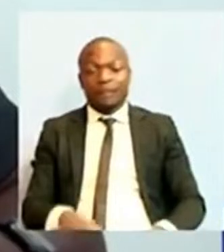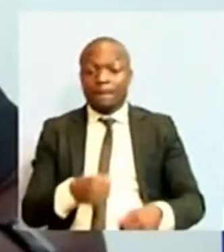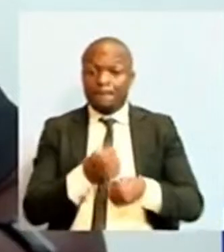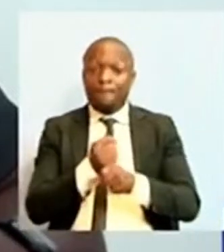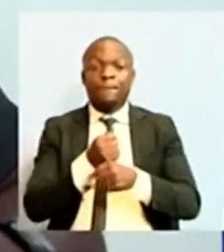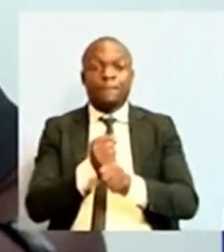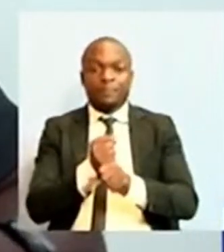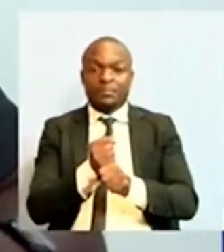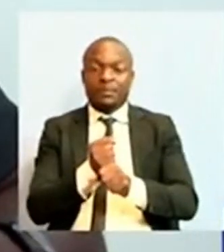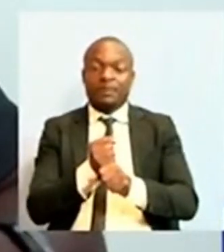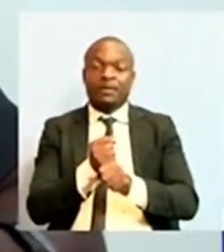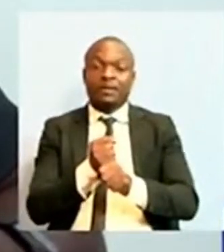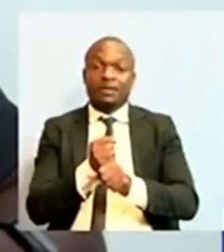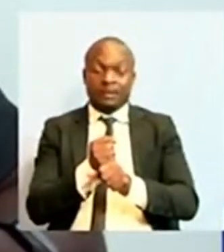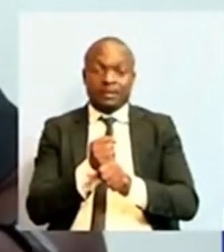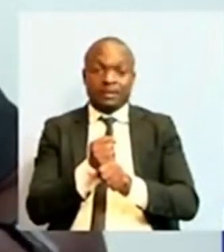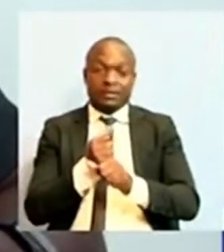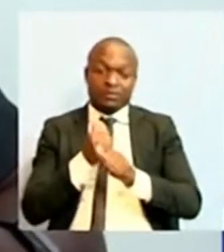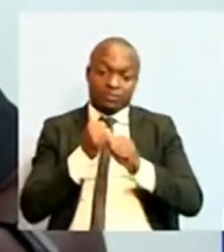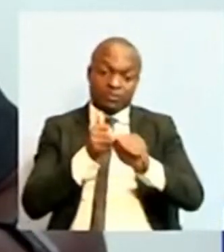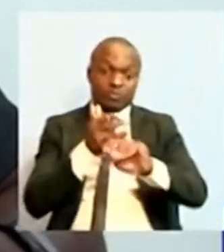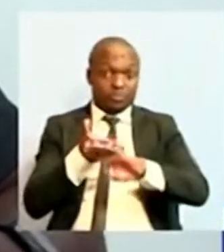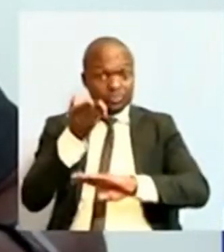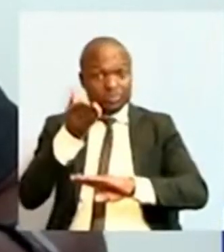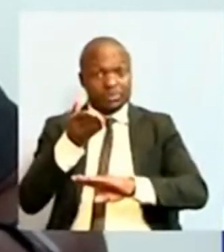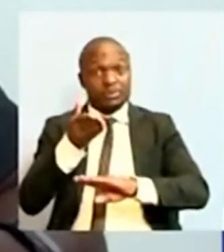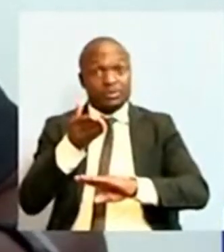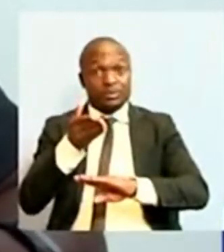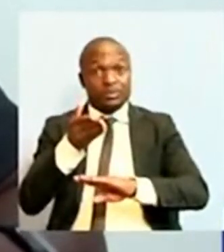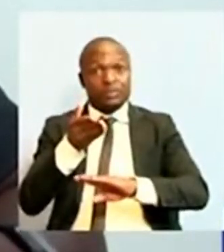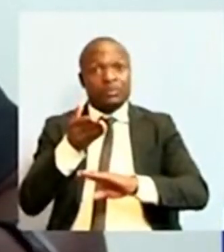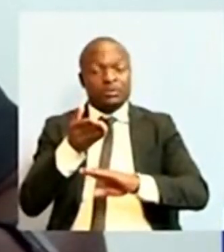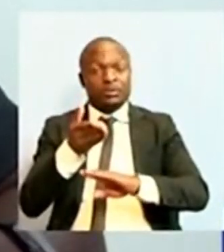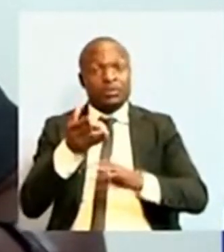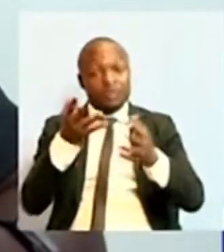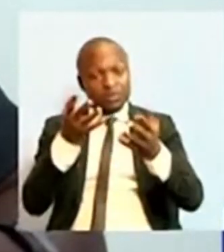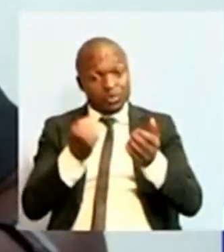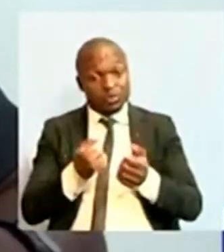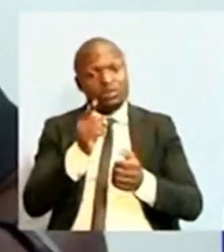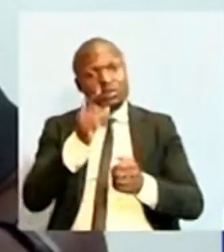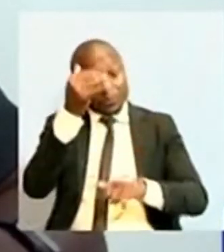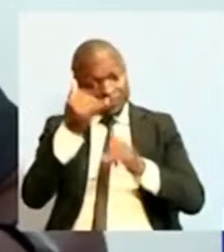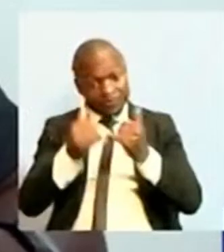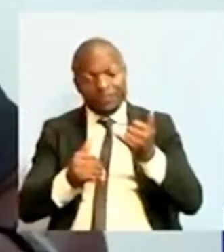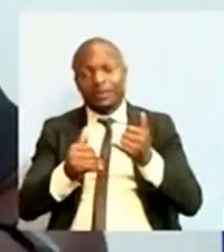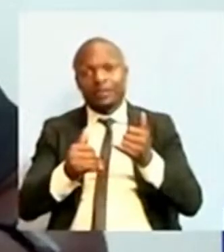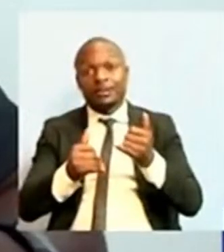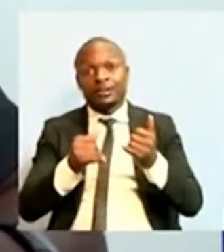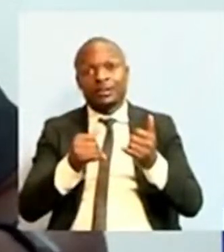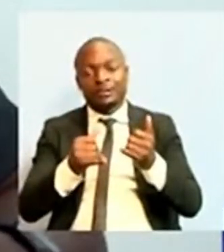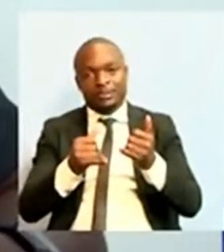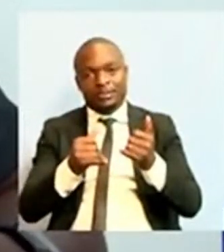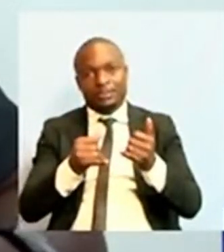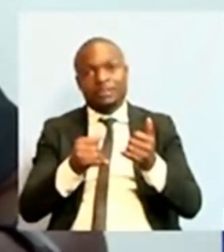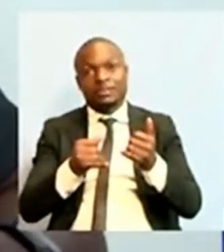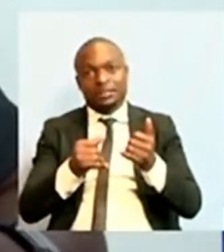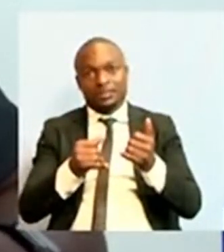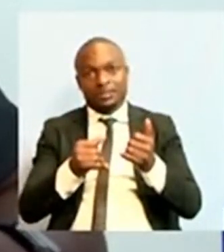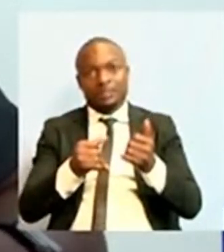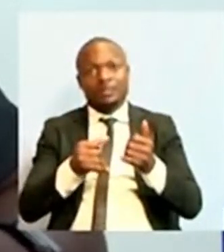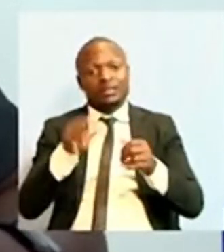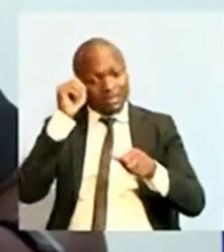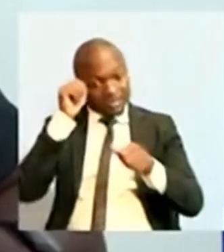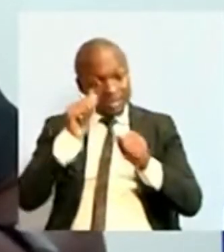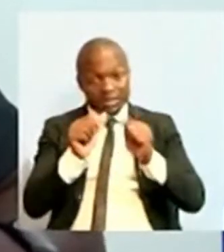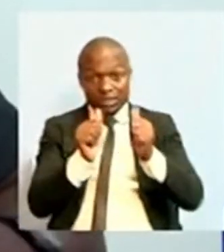We believe you finalize with ZRA and also take advantage of the amnesty that NAPSA has